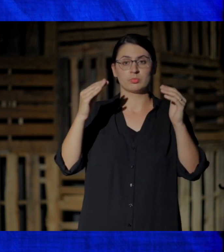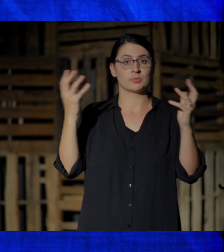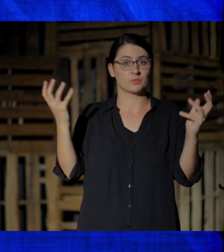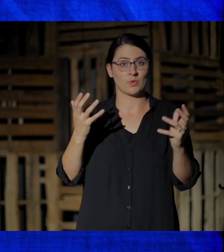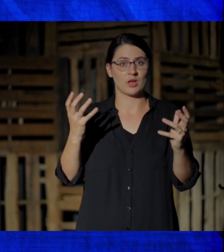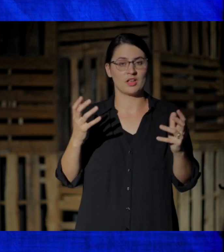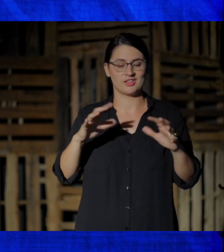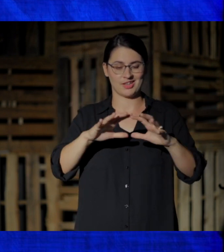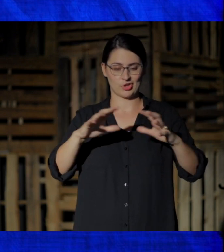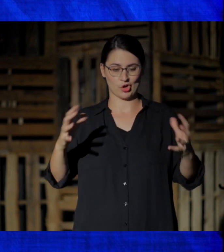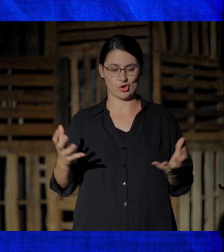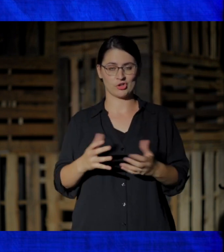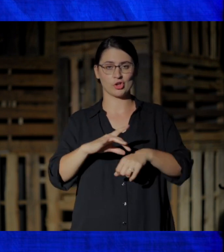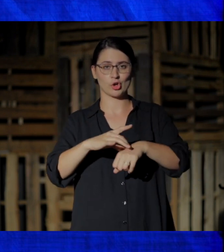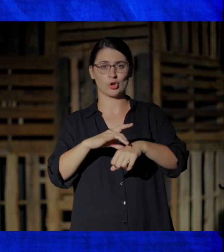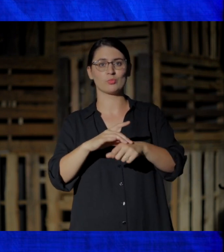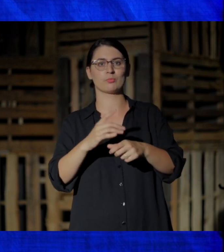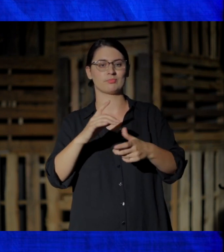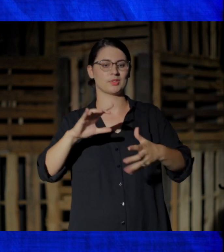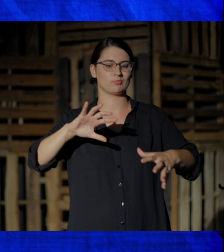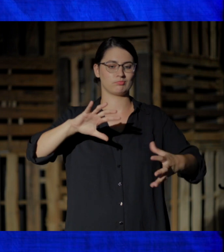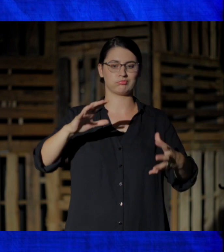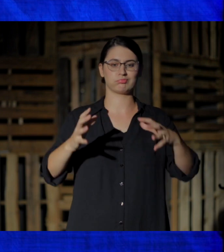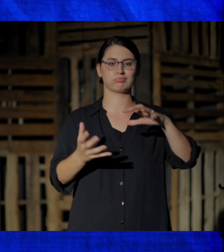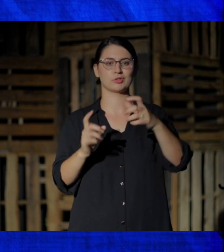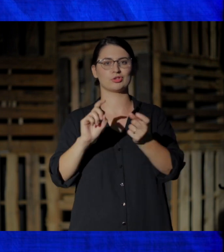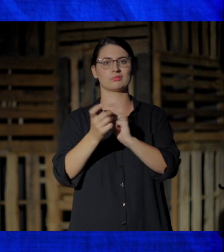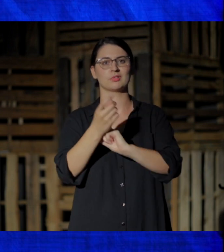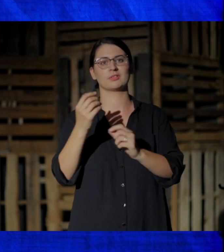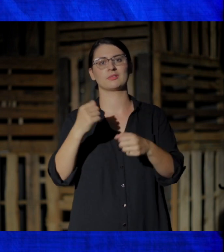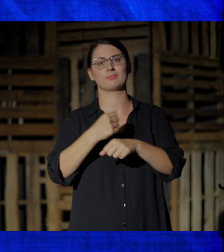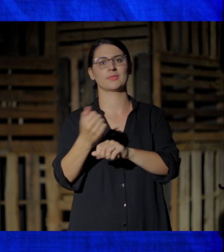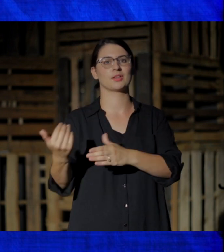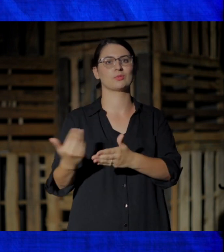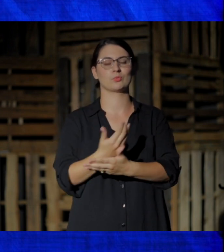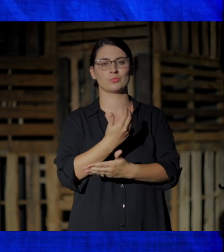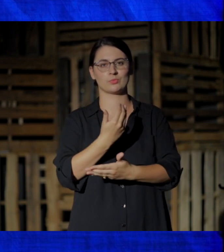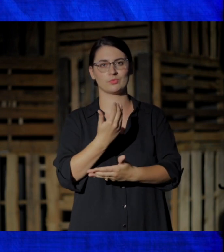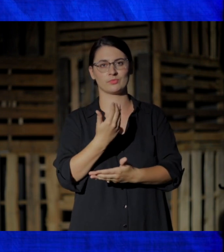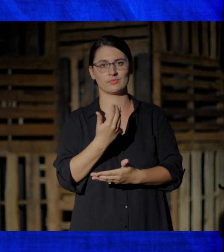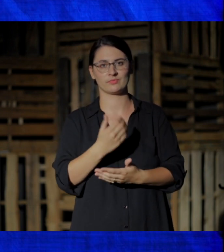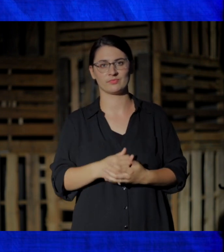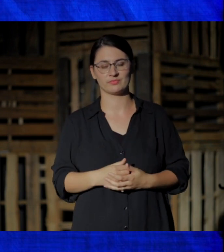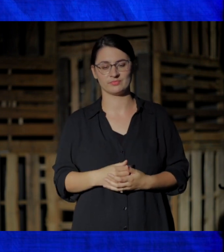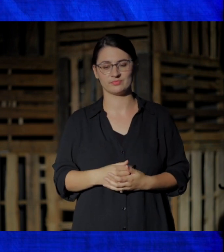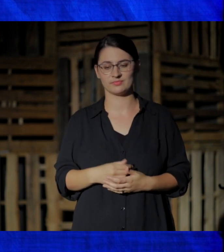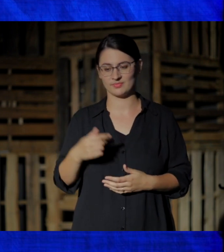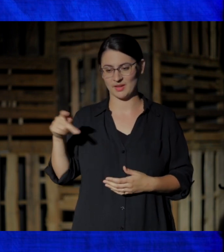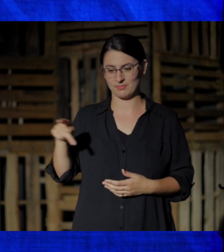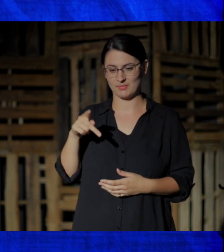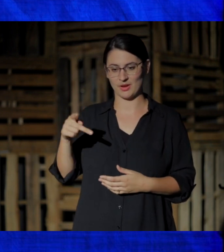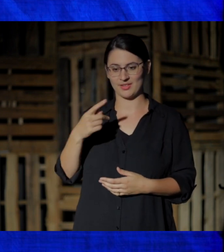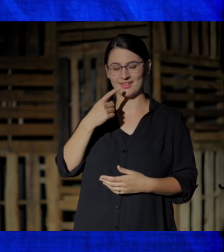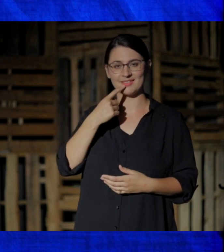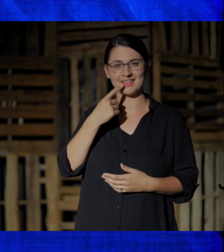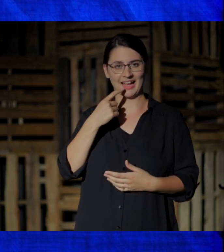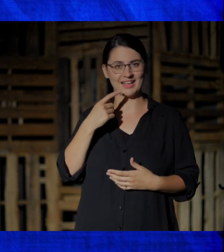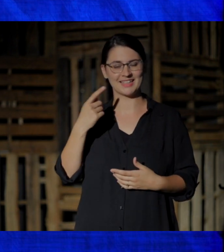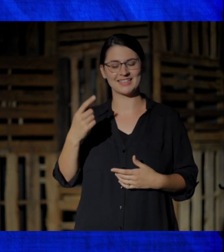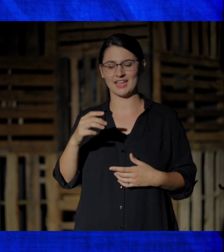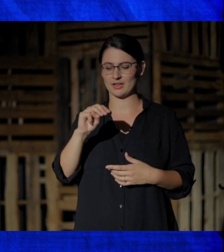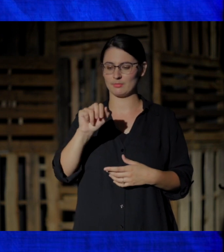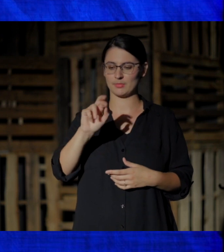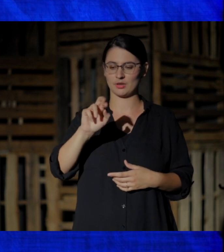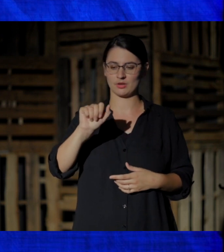hope. That's why Paul said, Maranatha, come, Lord Jesus. He said, come, Lord Jesus, because when he